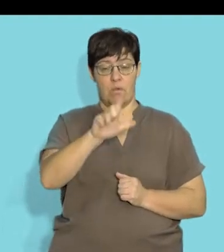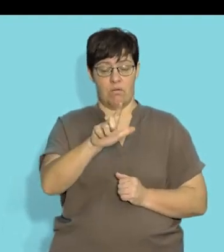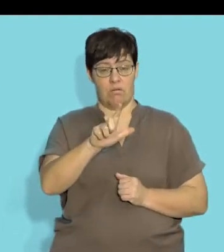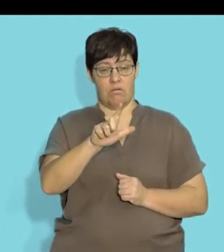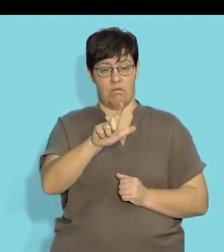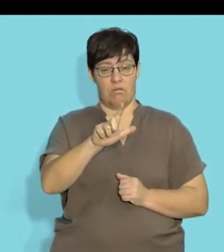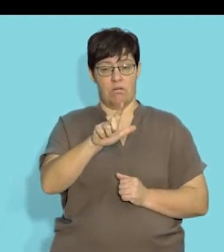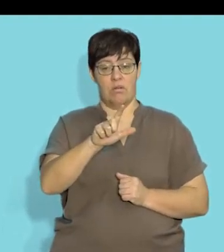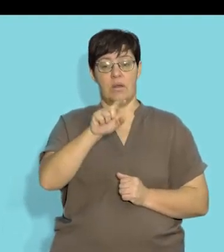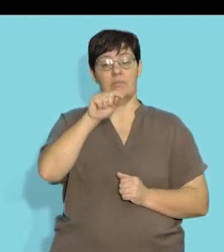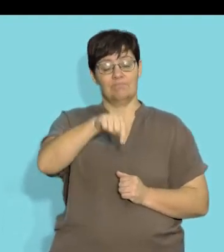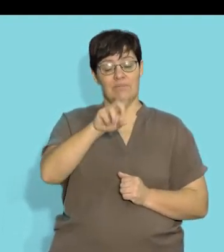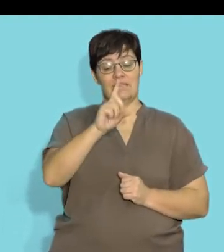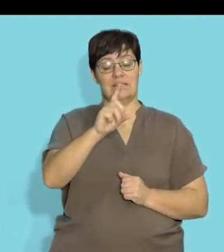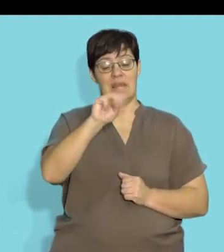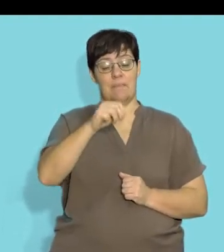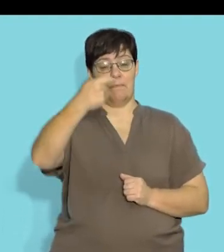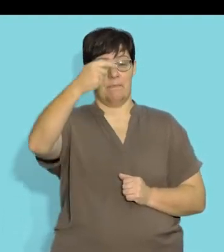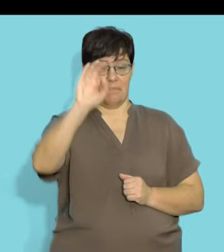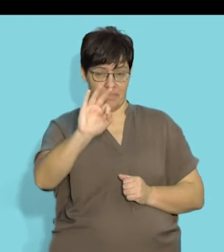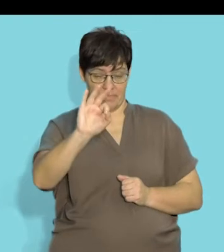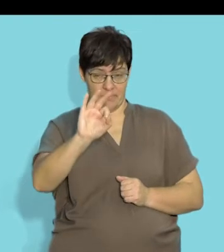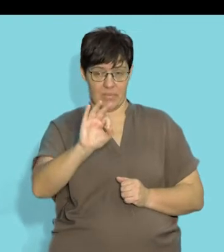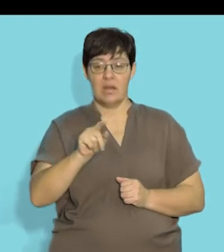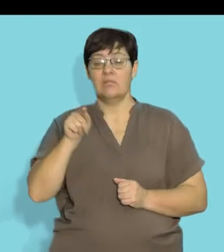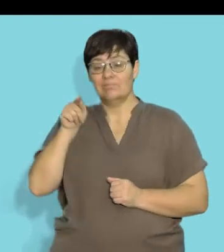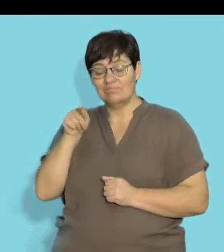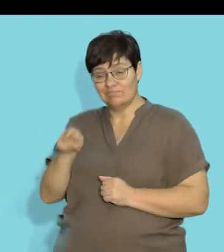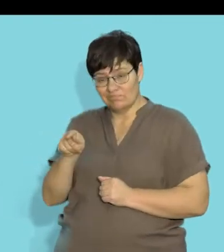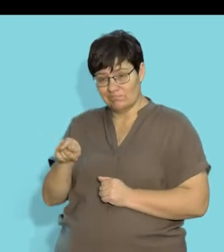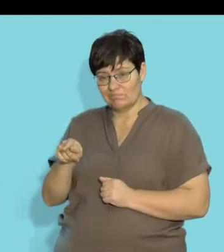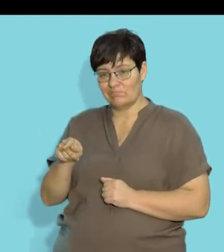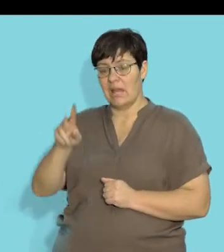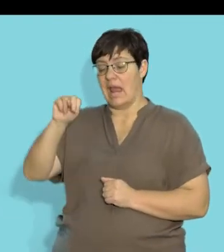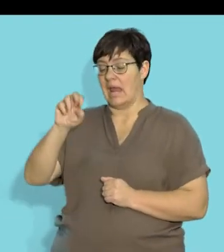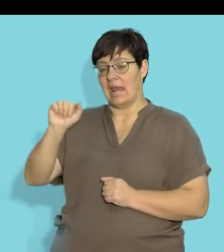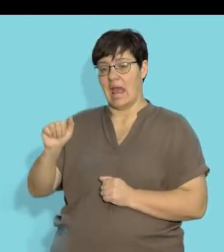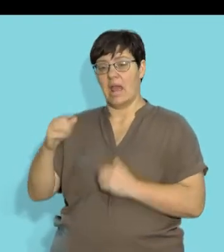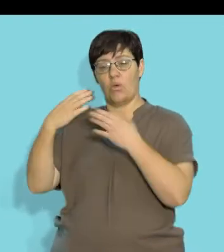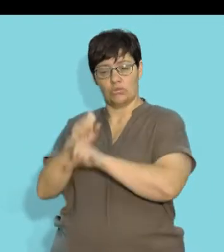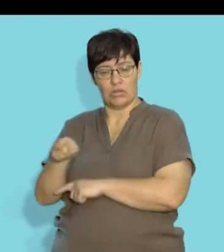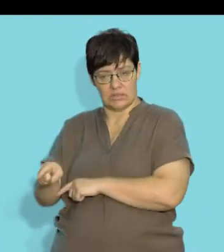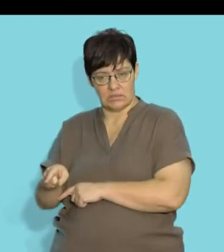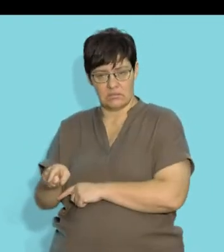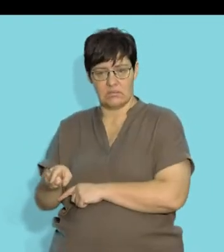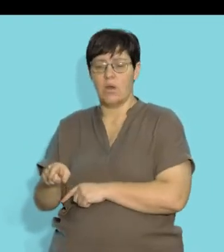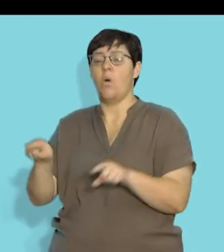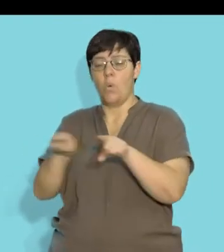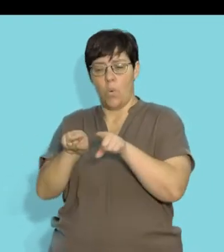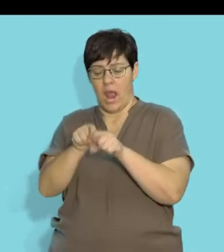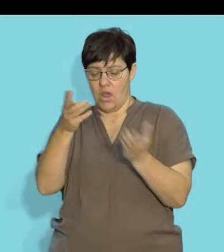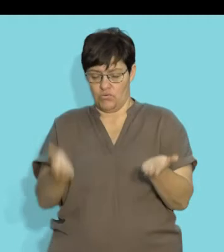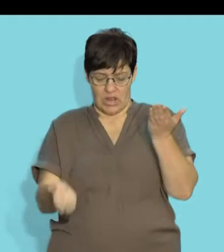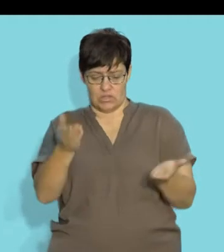okay, mole per cubic decimeter, the concentration of the sodium ion will also